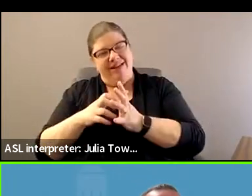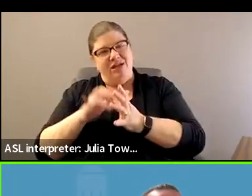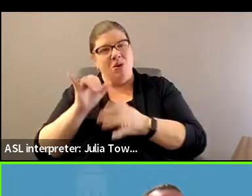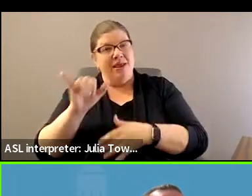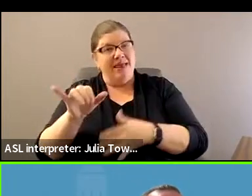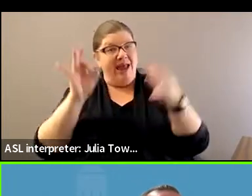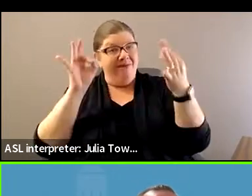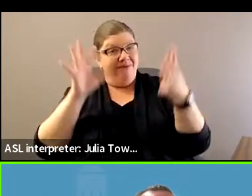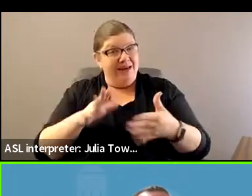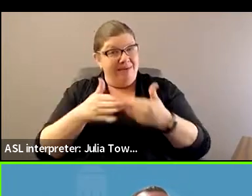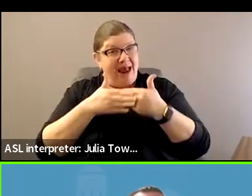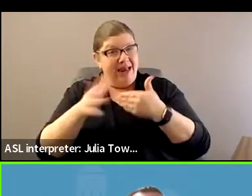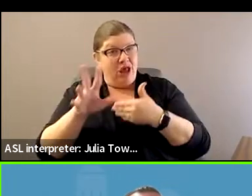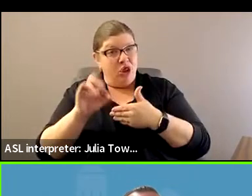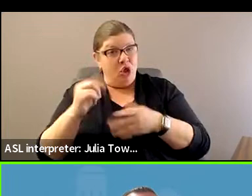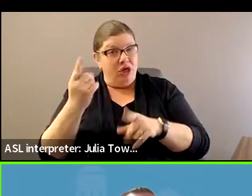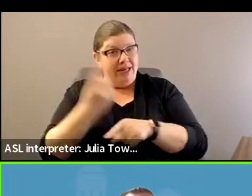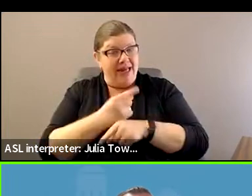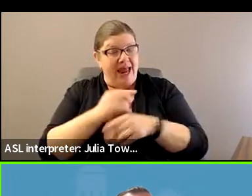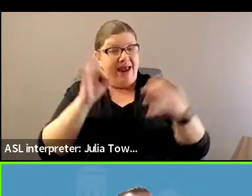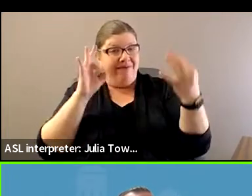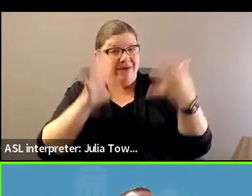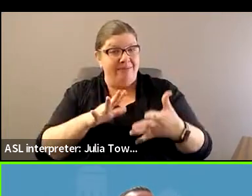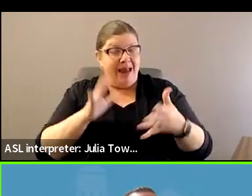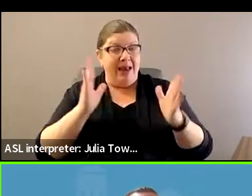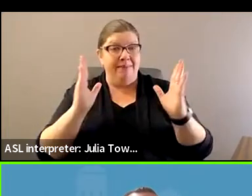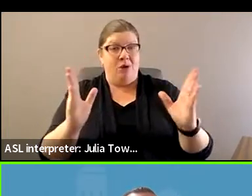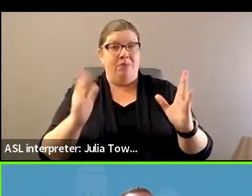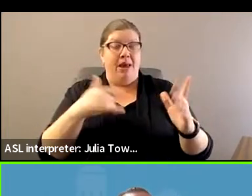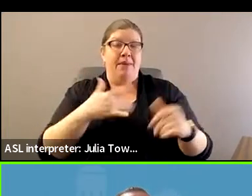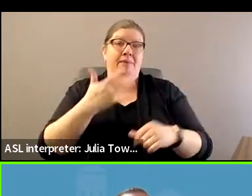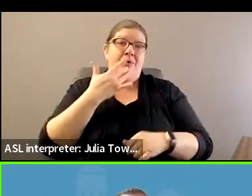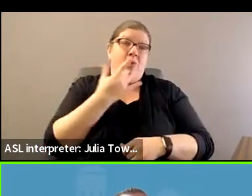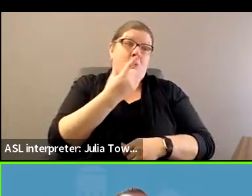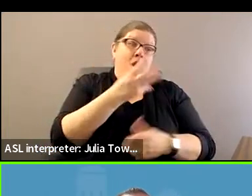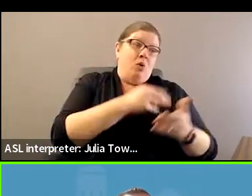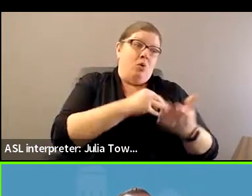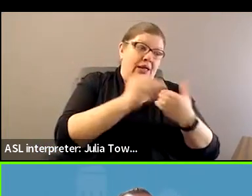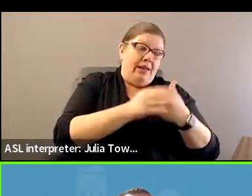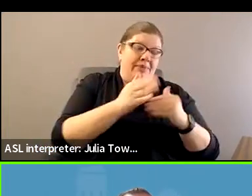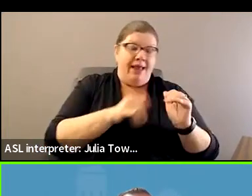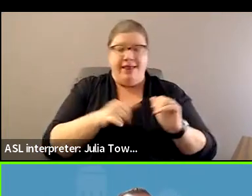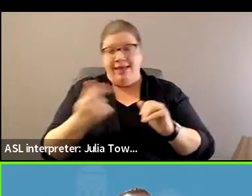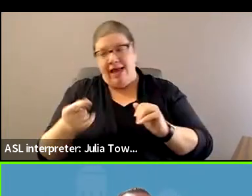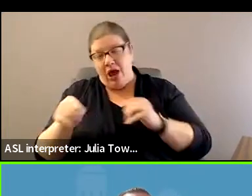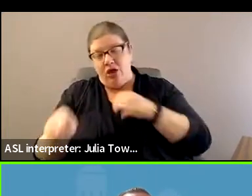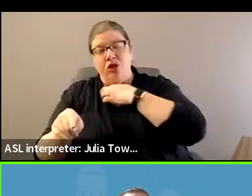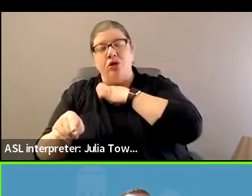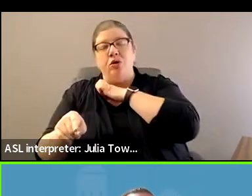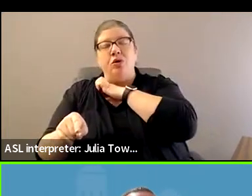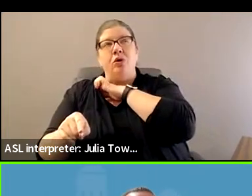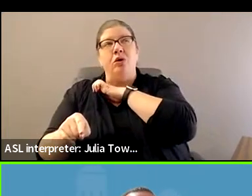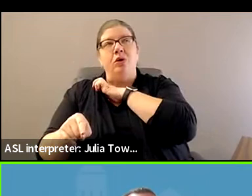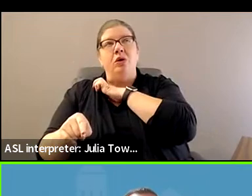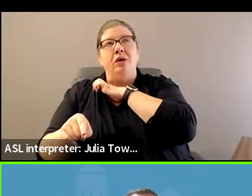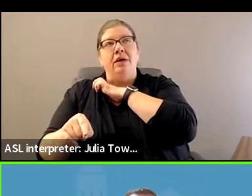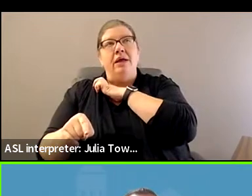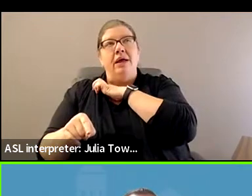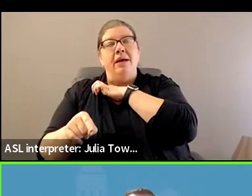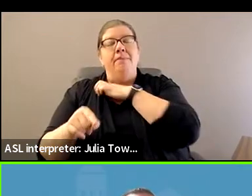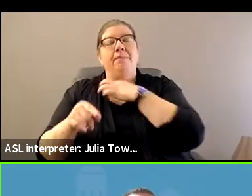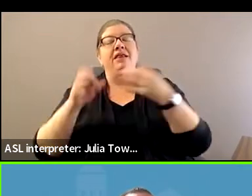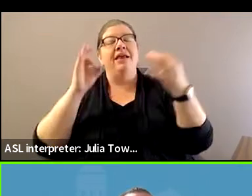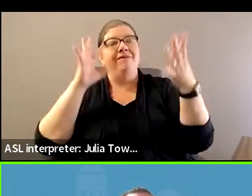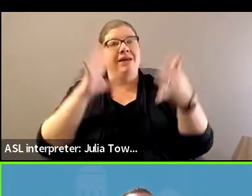30-day feedback period, and maybe there is a preference for one curriculum over the other, but the feedback identifies